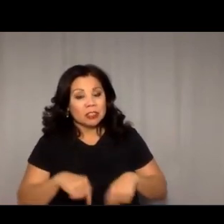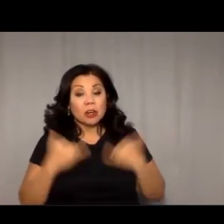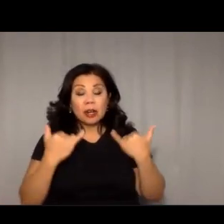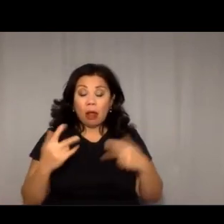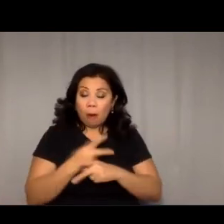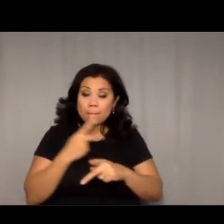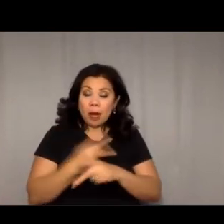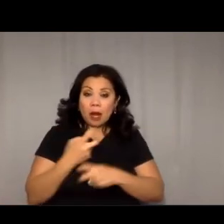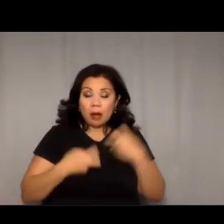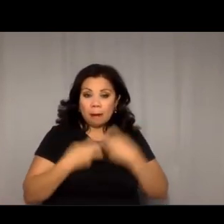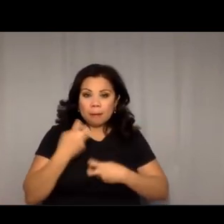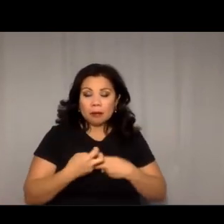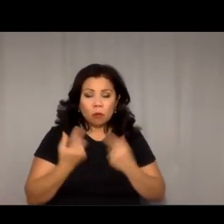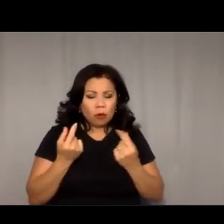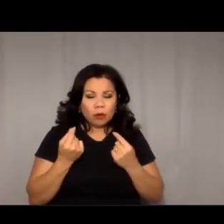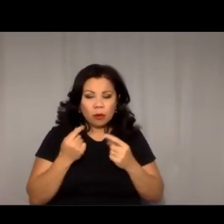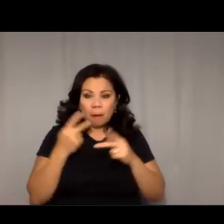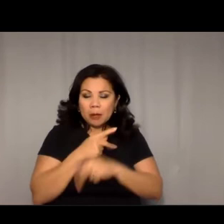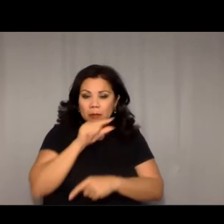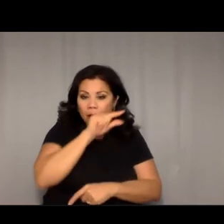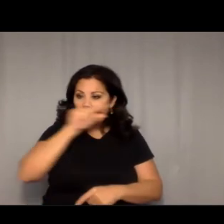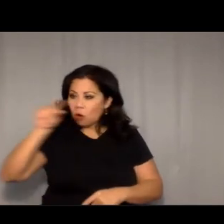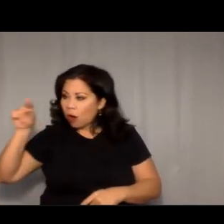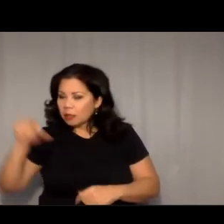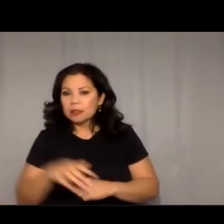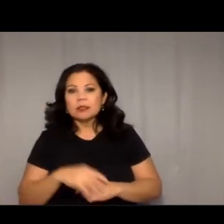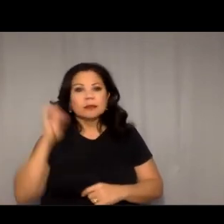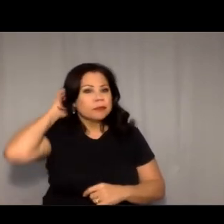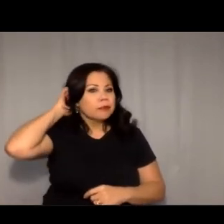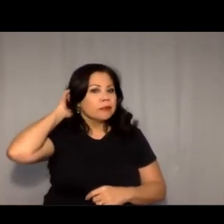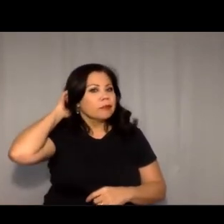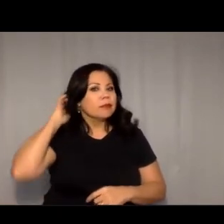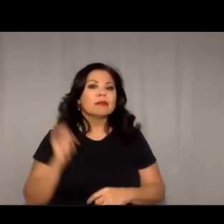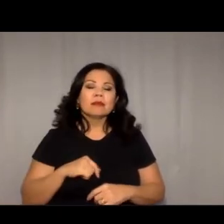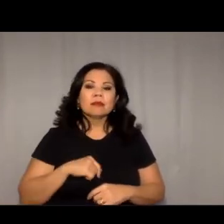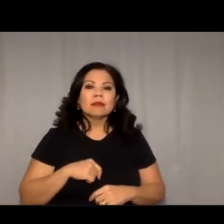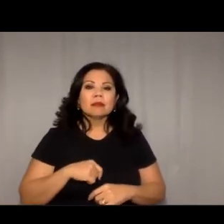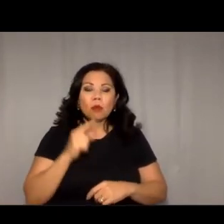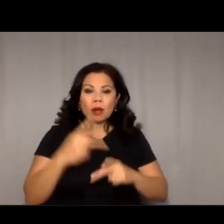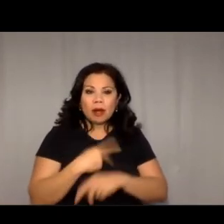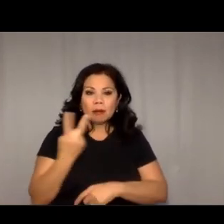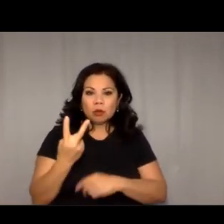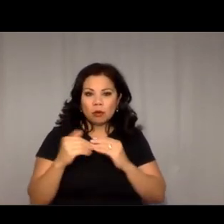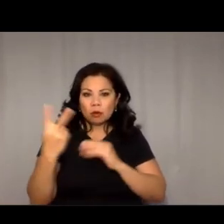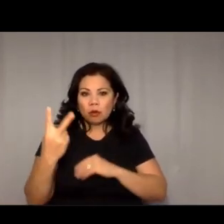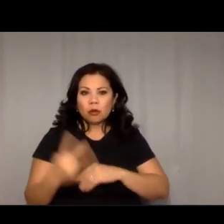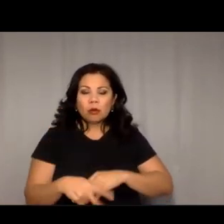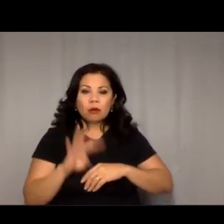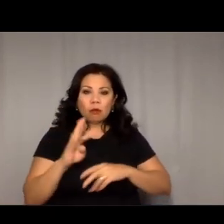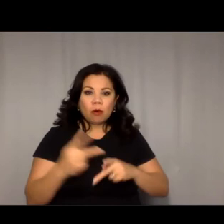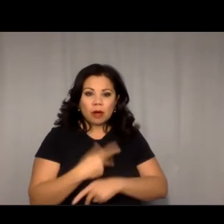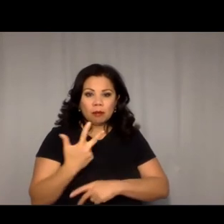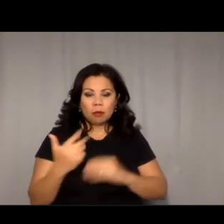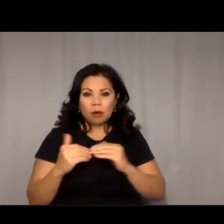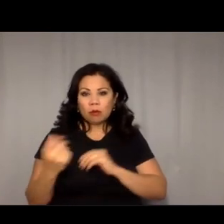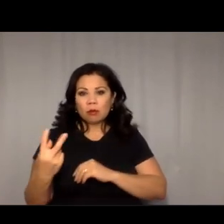we're multiplying, we multiply across. 1 times 2 is 2, 4 times 3 is 12. There we go. Our third step is to